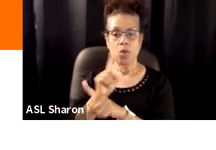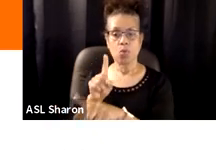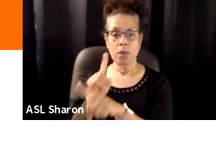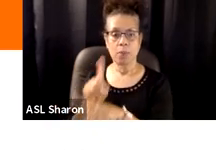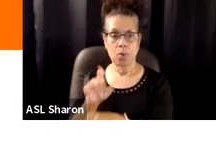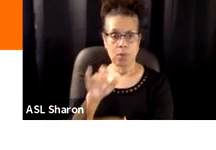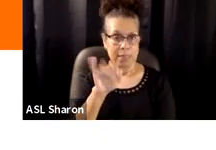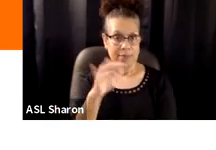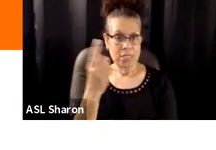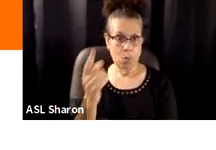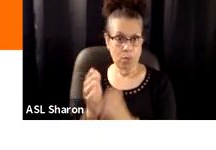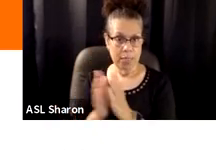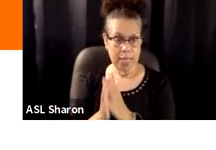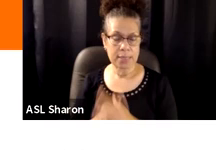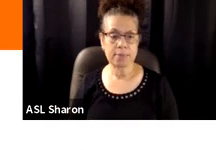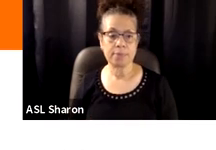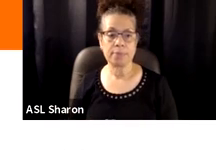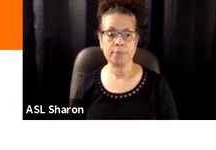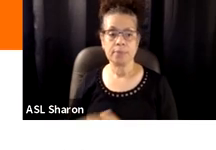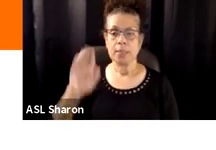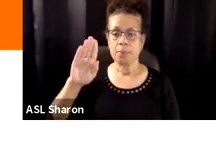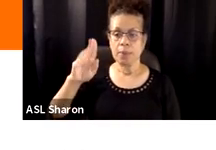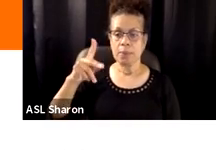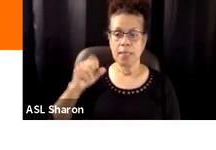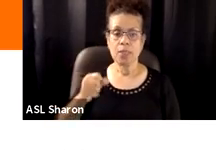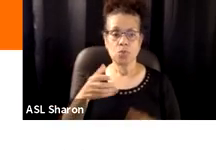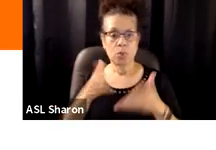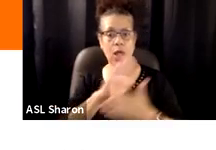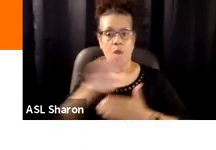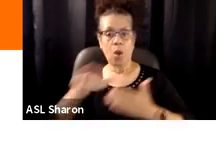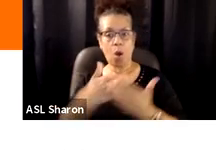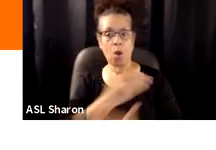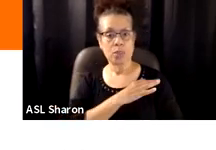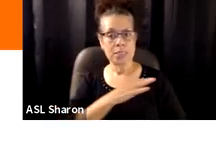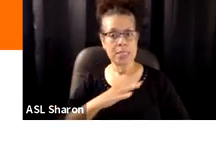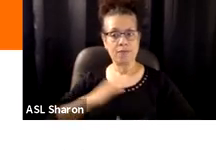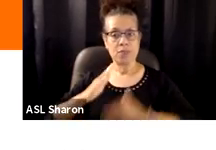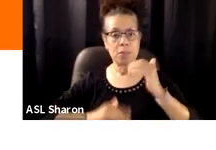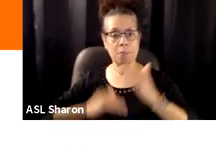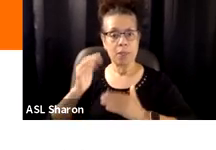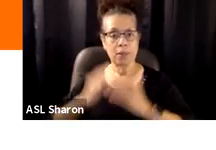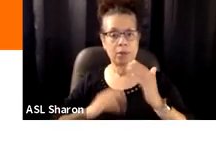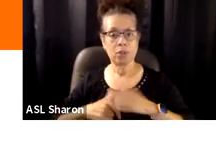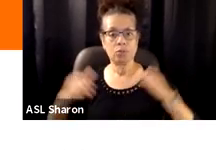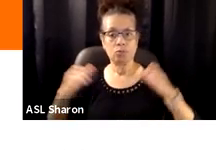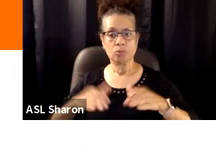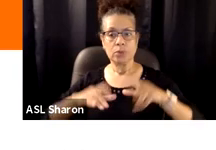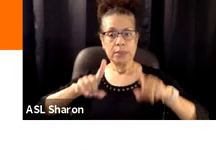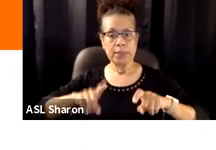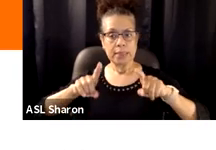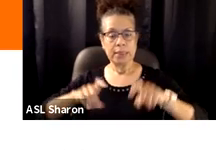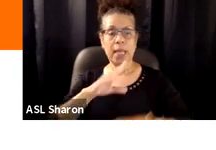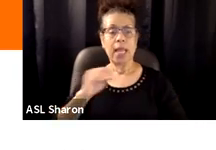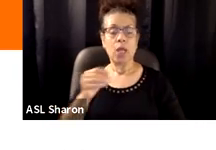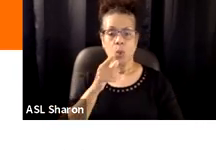requests bps will allow all staff to participate in building pool testing and for employees who